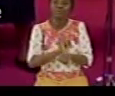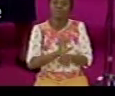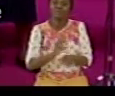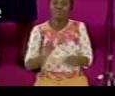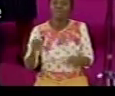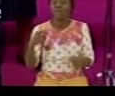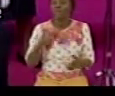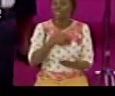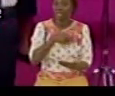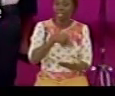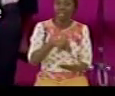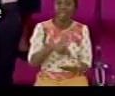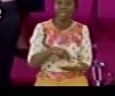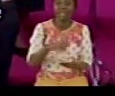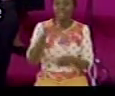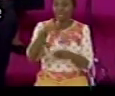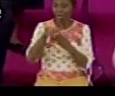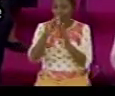Standing